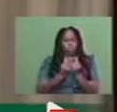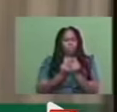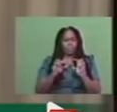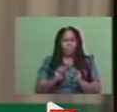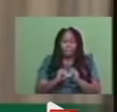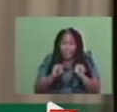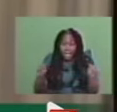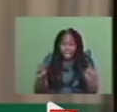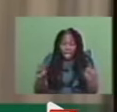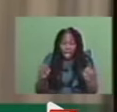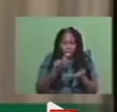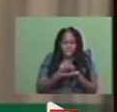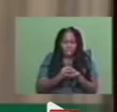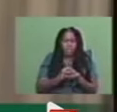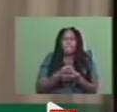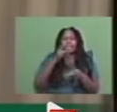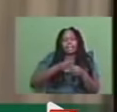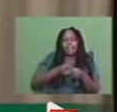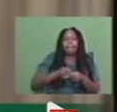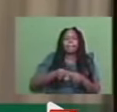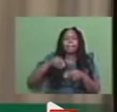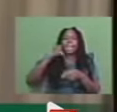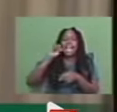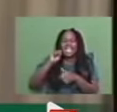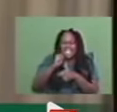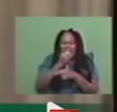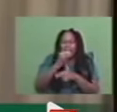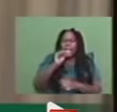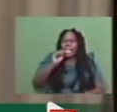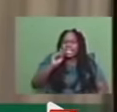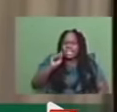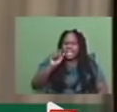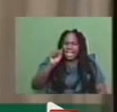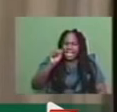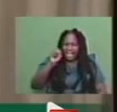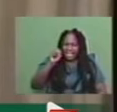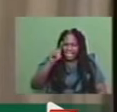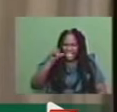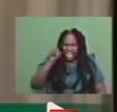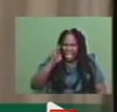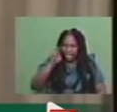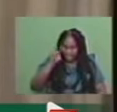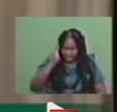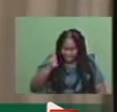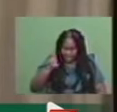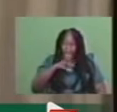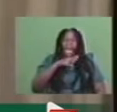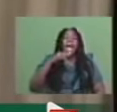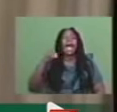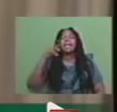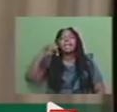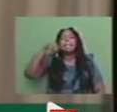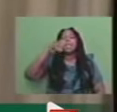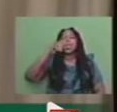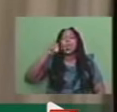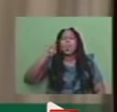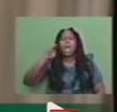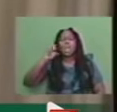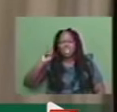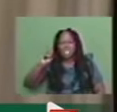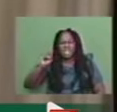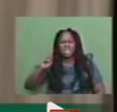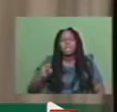December 2015 to BBB plus with stable outlook 2017 to BBB plus negative